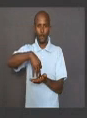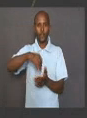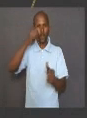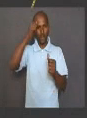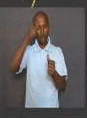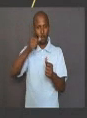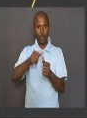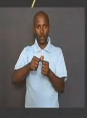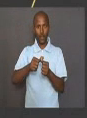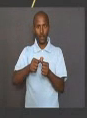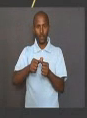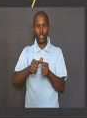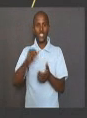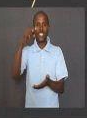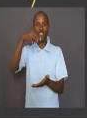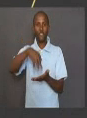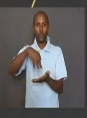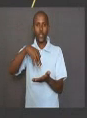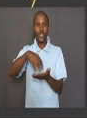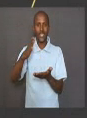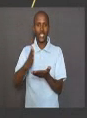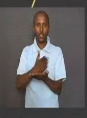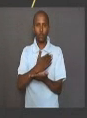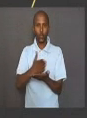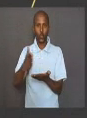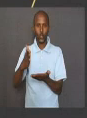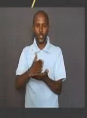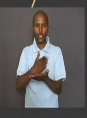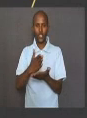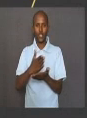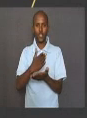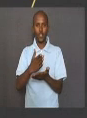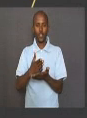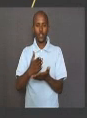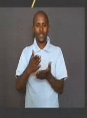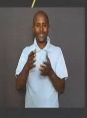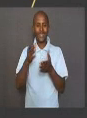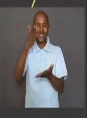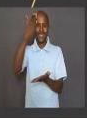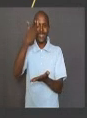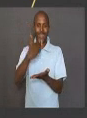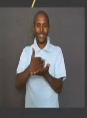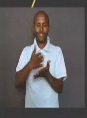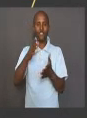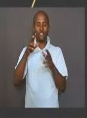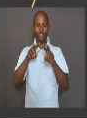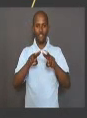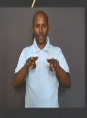Remember, this frequency distribution is for a discrete variable.